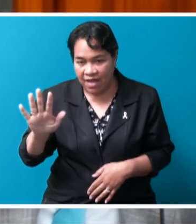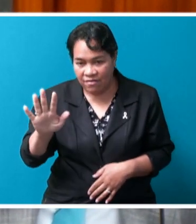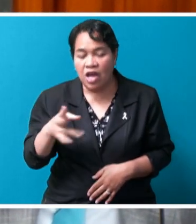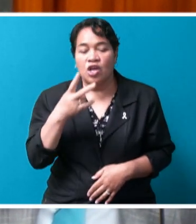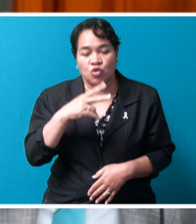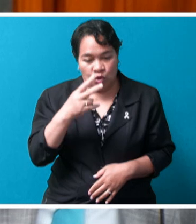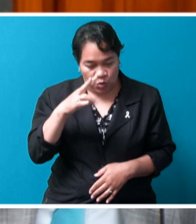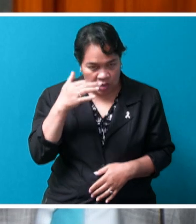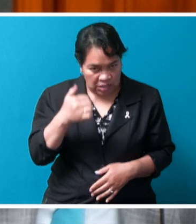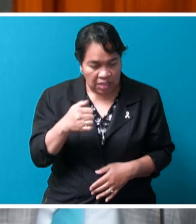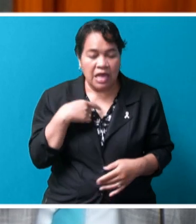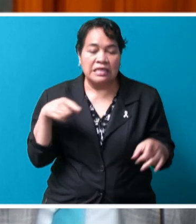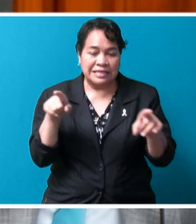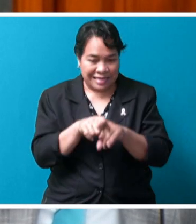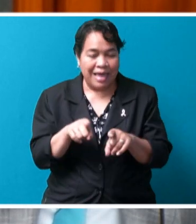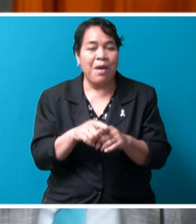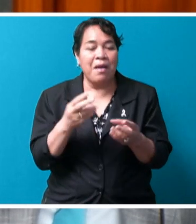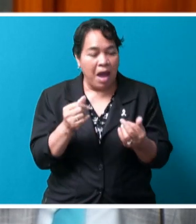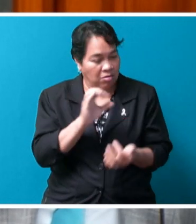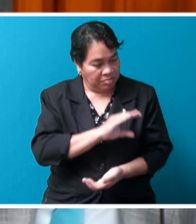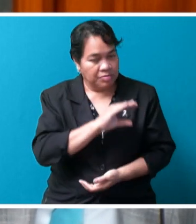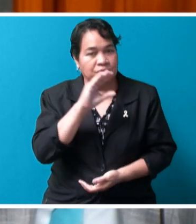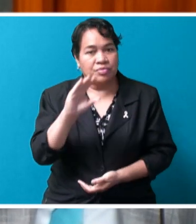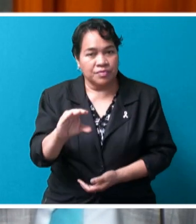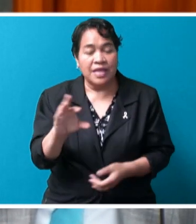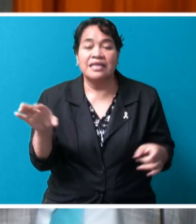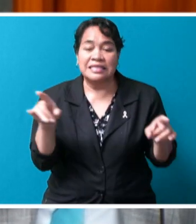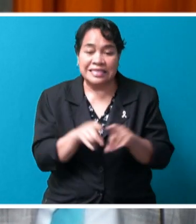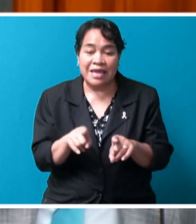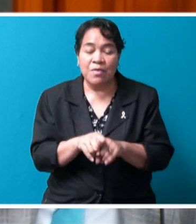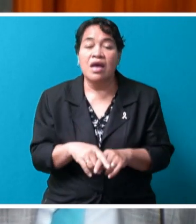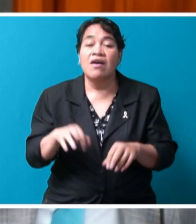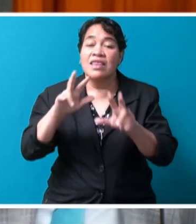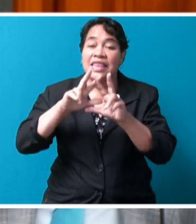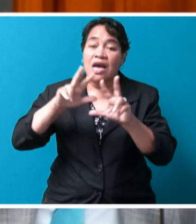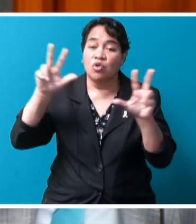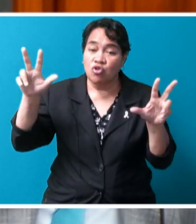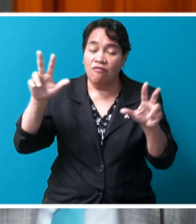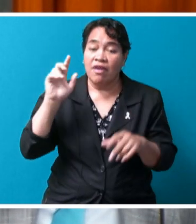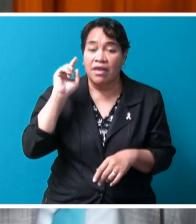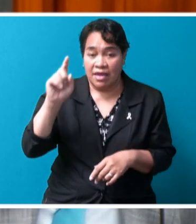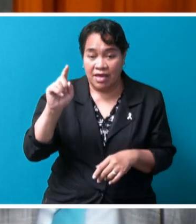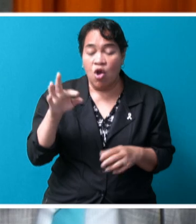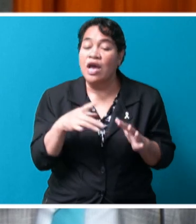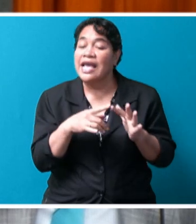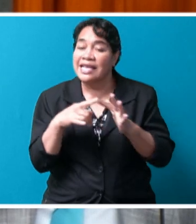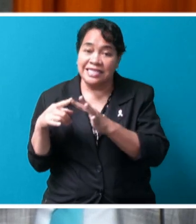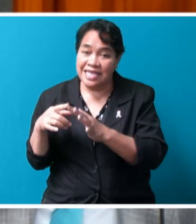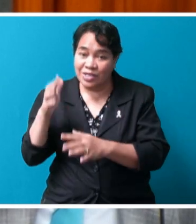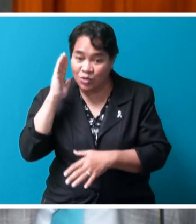26. Similar amount has been earmarked. Likewise for the Konrobe, for Eastern schools,